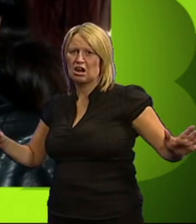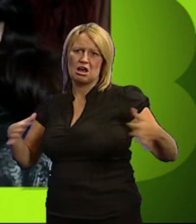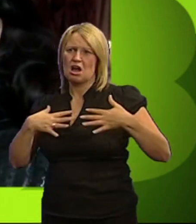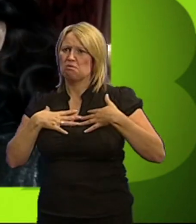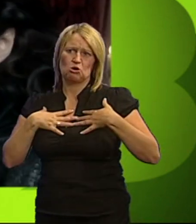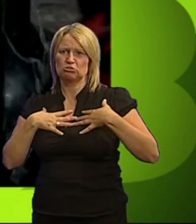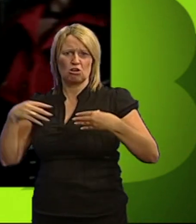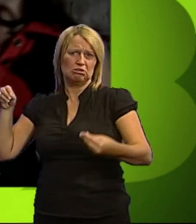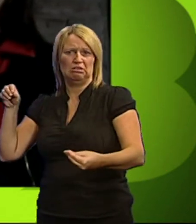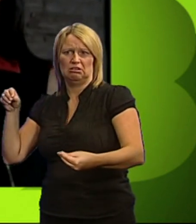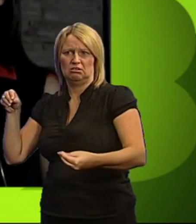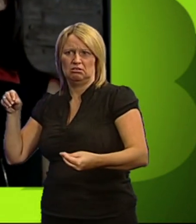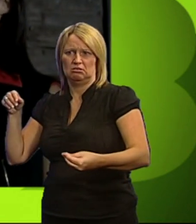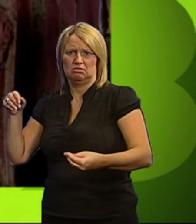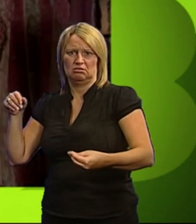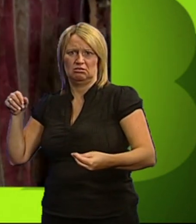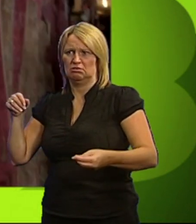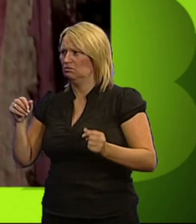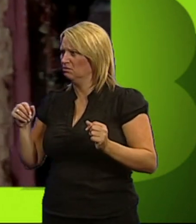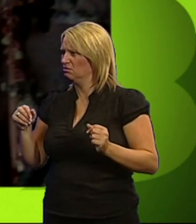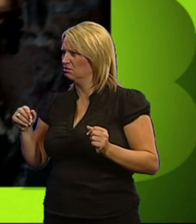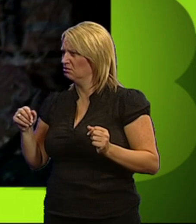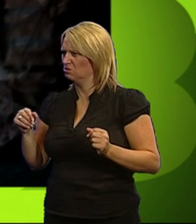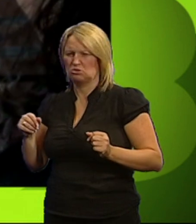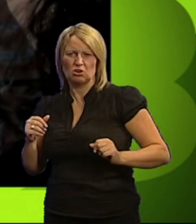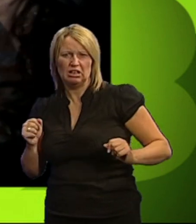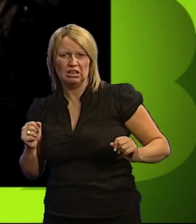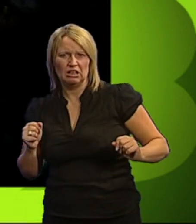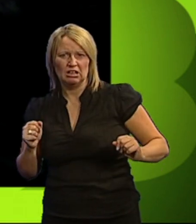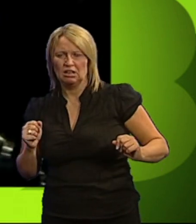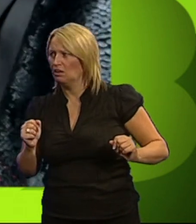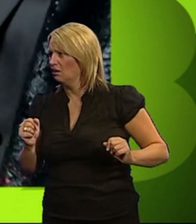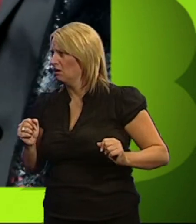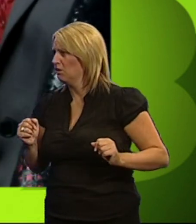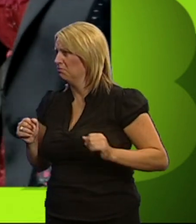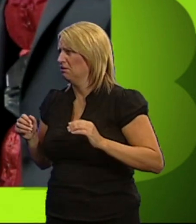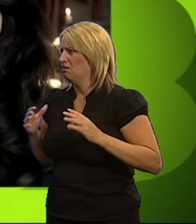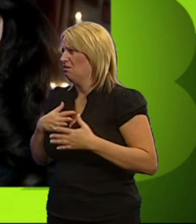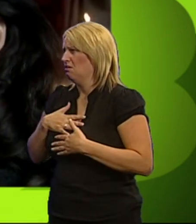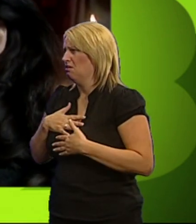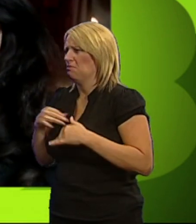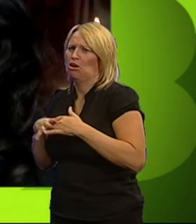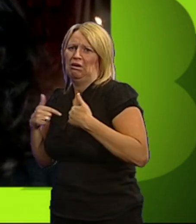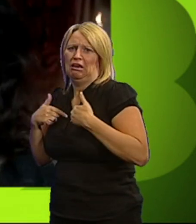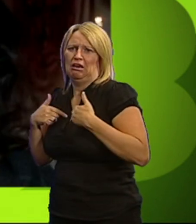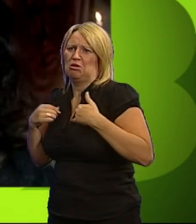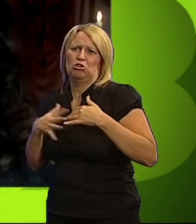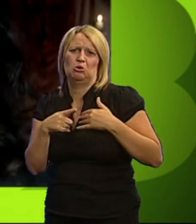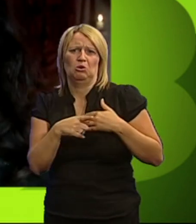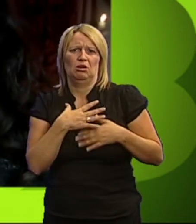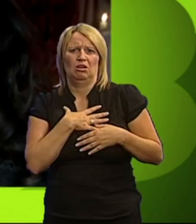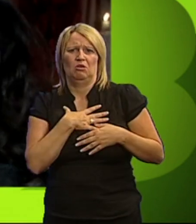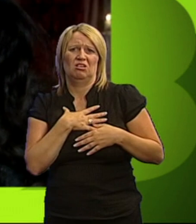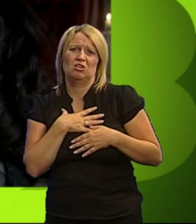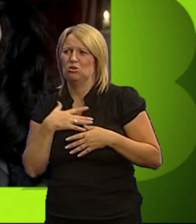Darling, I'm sorry. No, I'm sorry. Marry me. Marry you? Well,